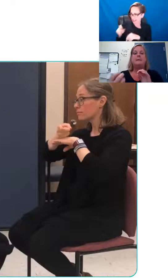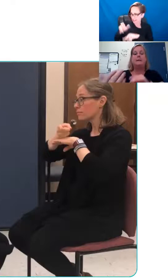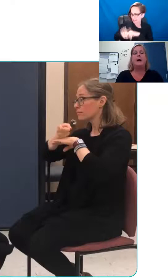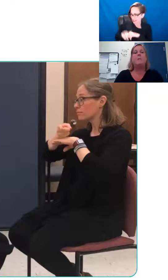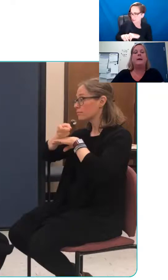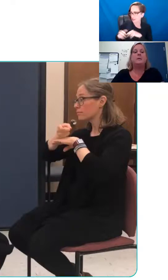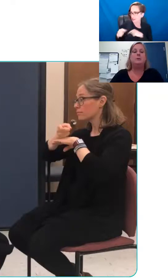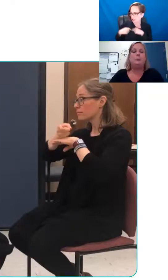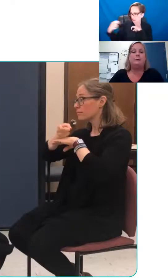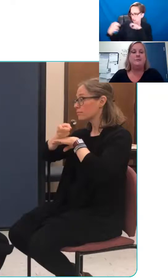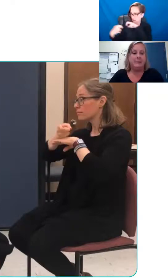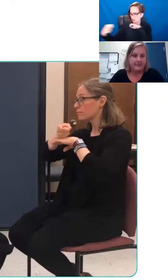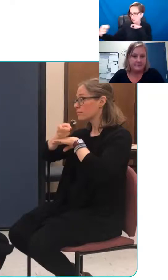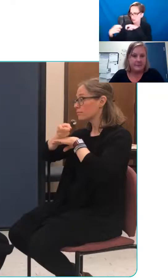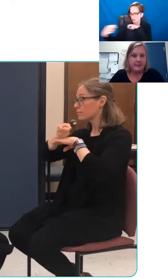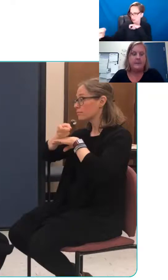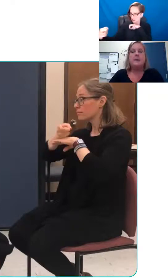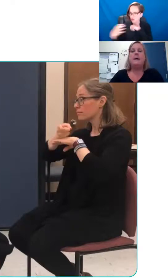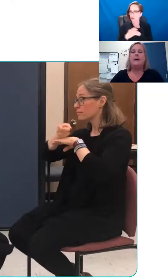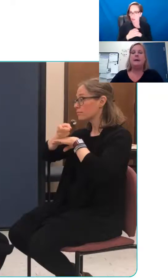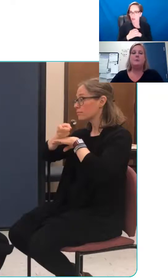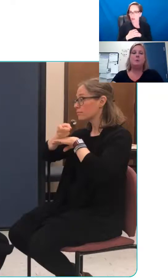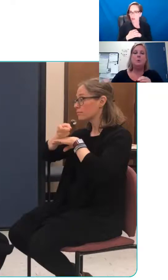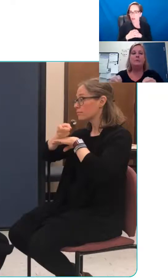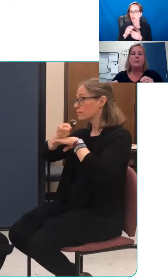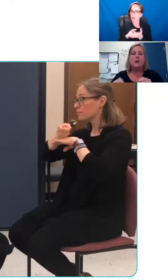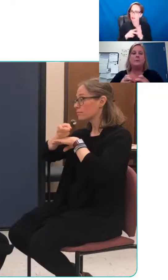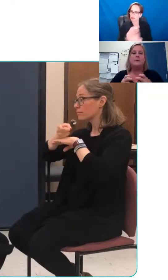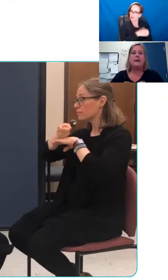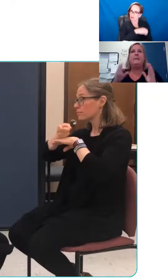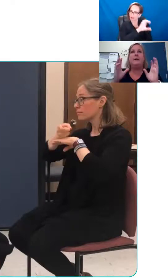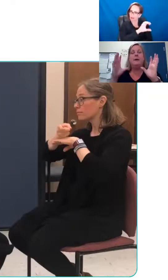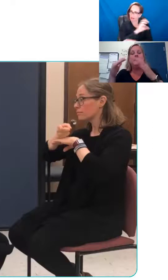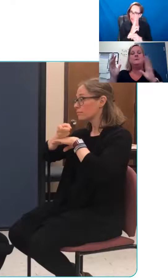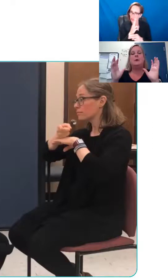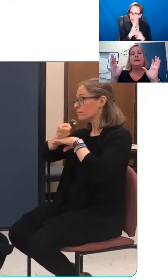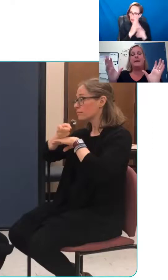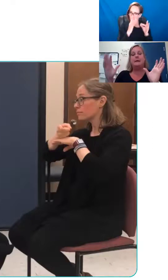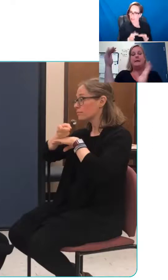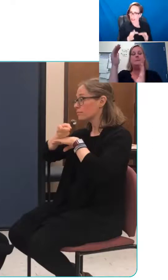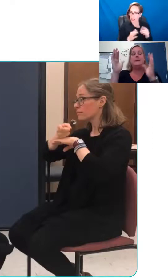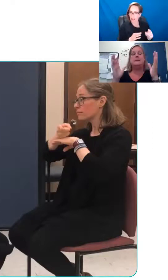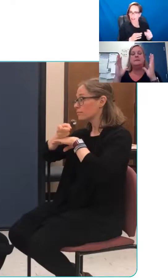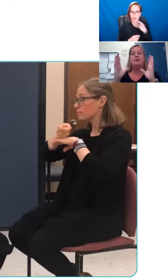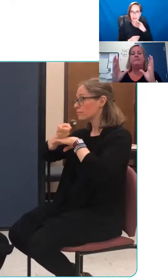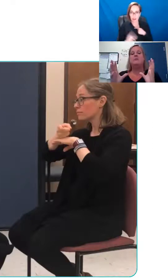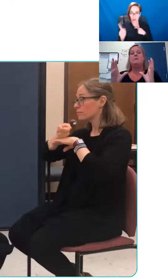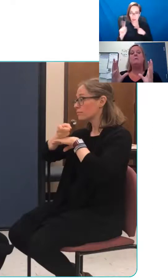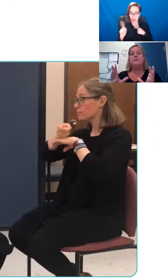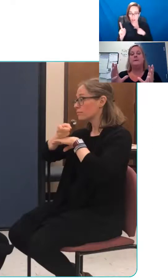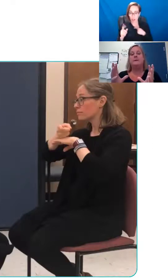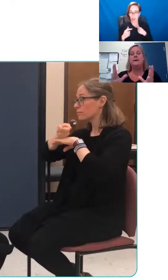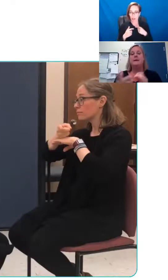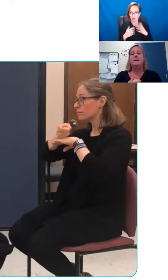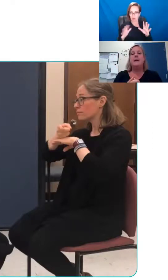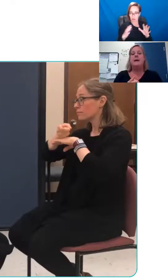So I allow my consumers to place me, and we move around so that they're able to, again, get me into their